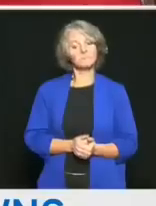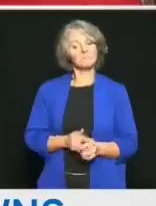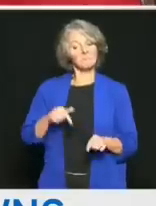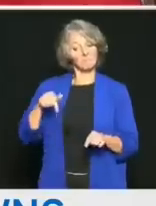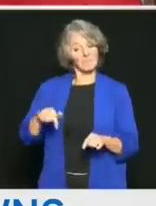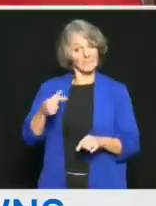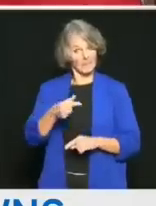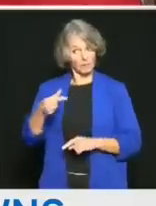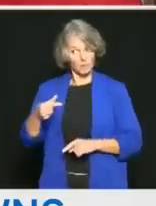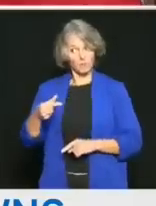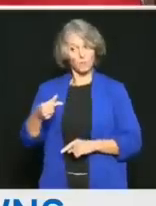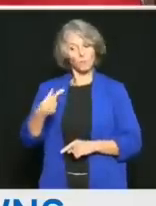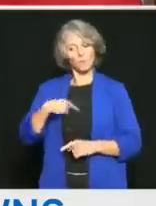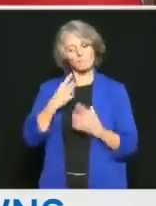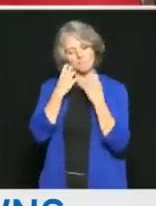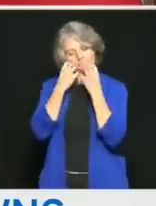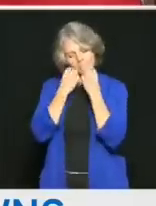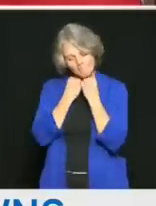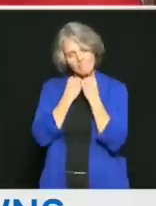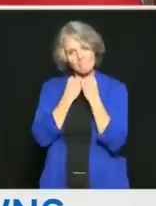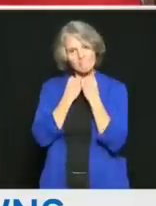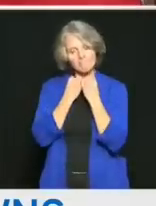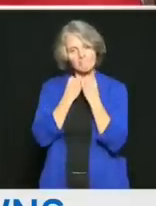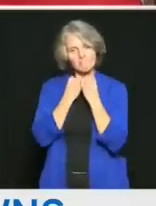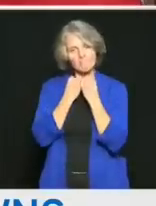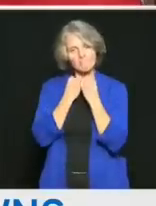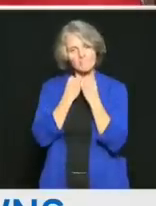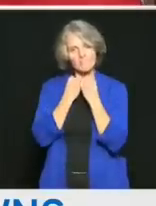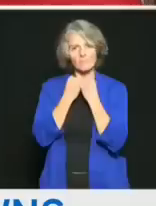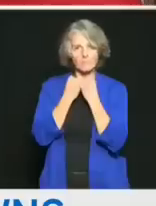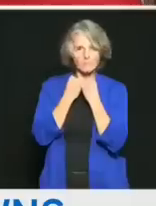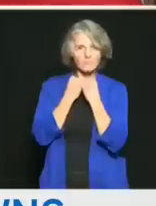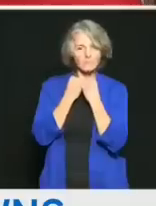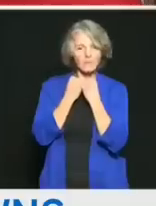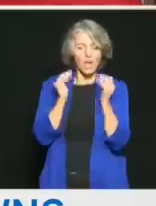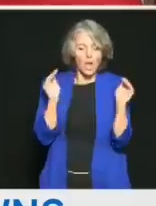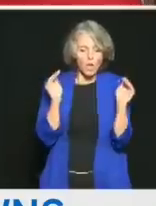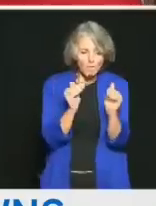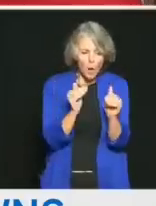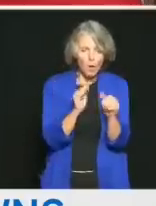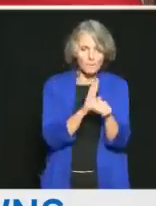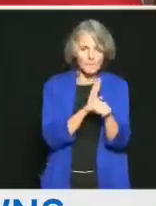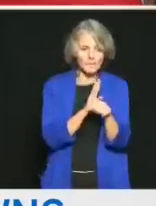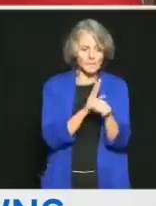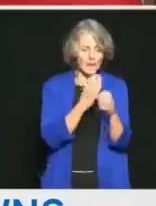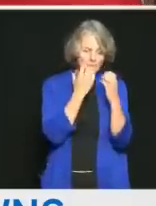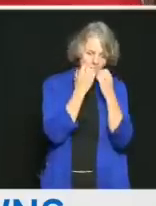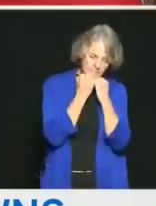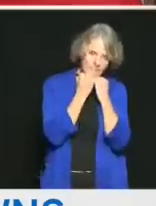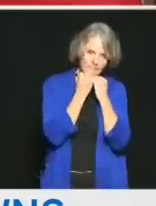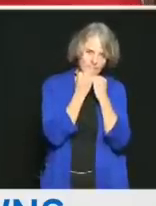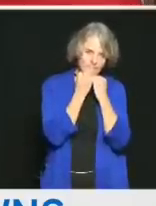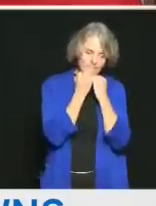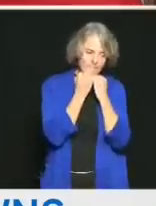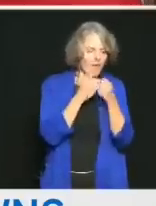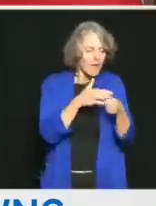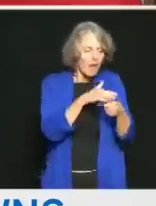really appreciates the importance of small business, of local,